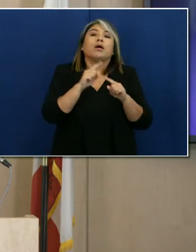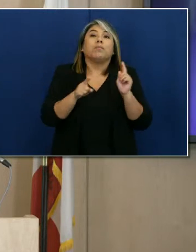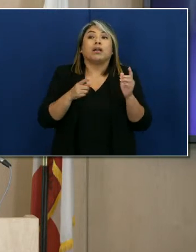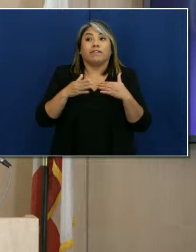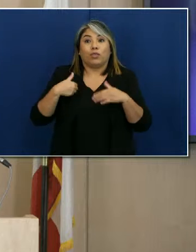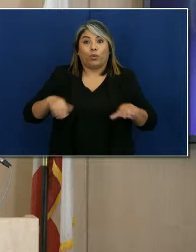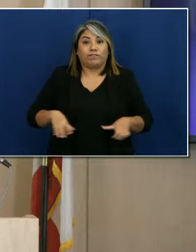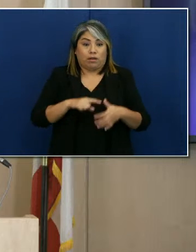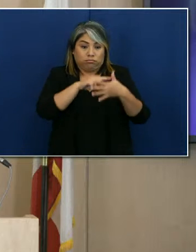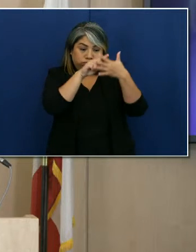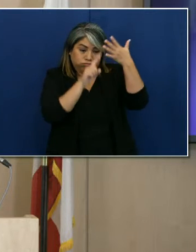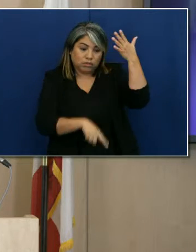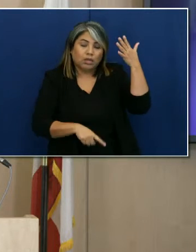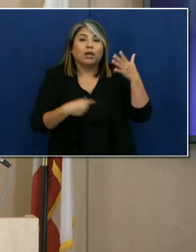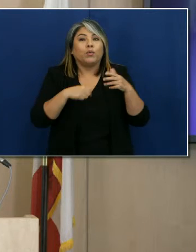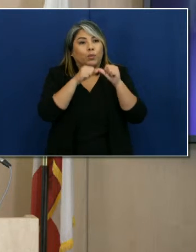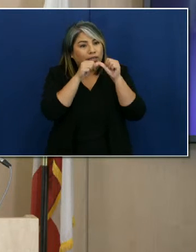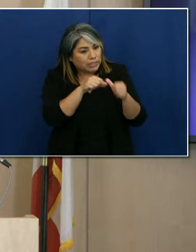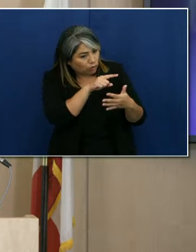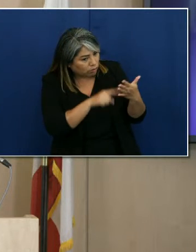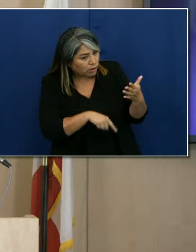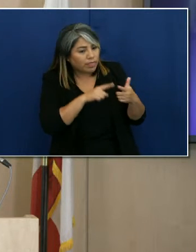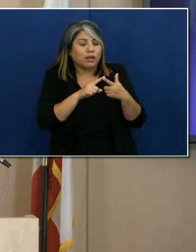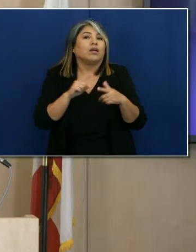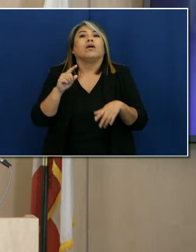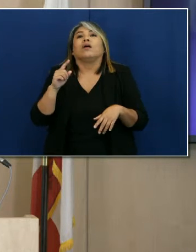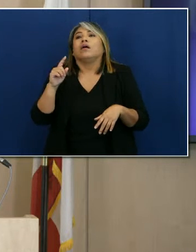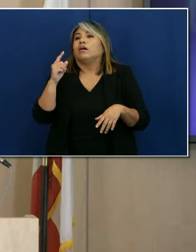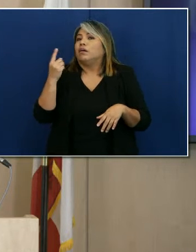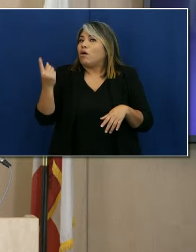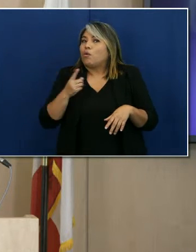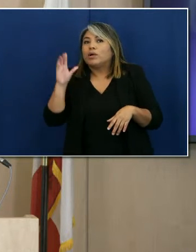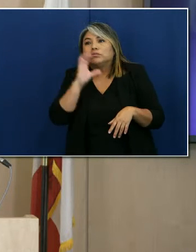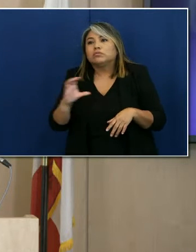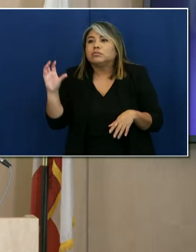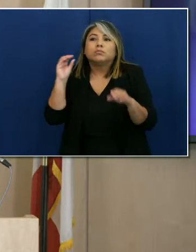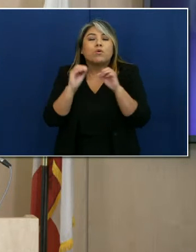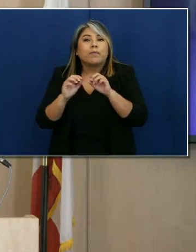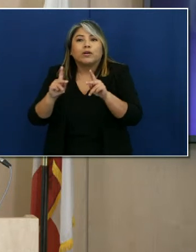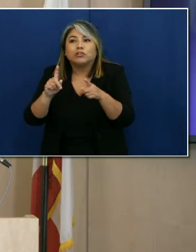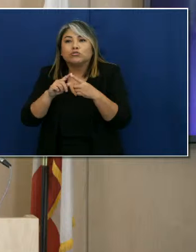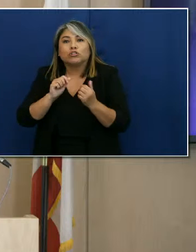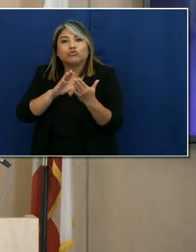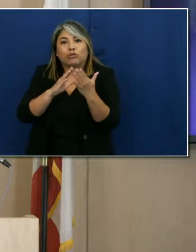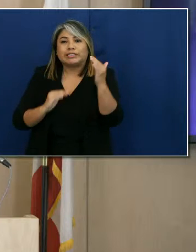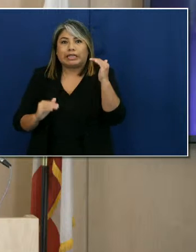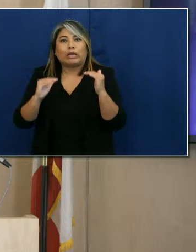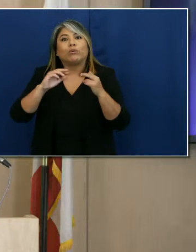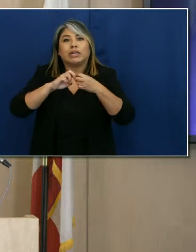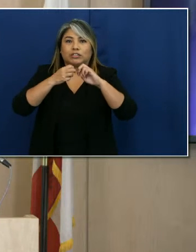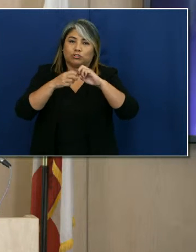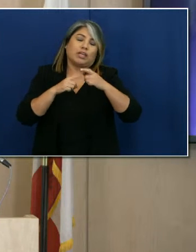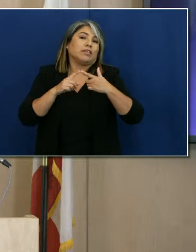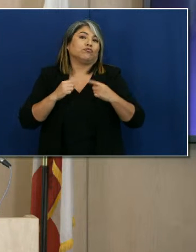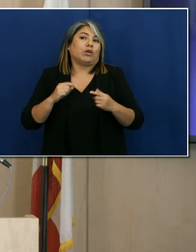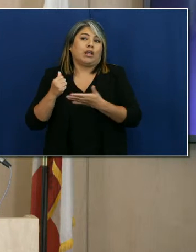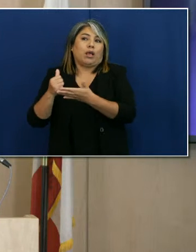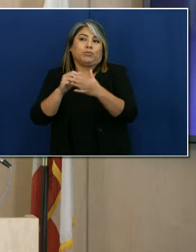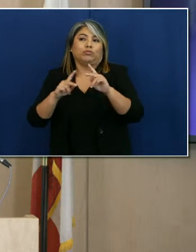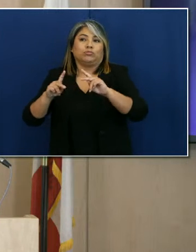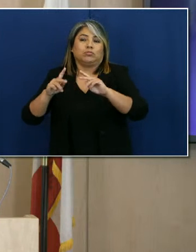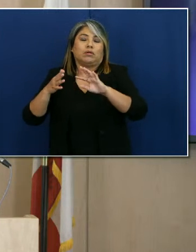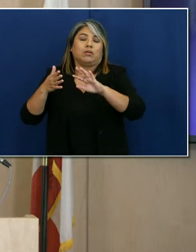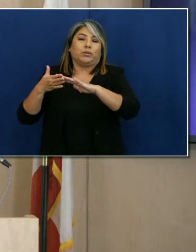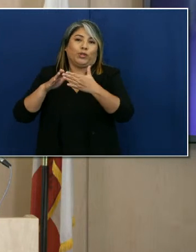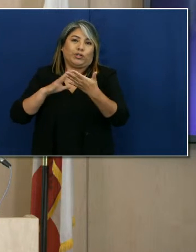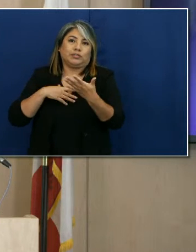of those things and we'll continue to do those, we will always search out more opportunities to try and address the equity issues and try and help those communities who are most